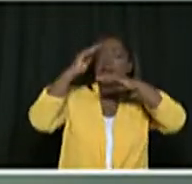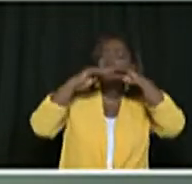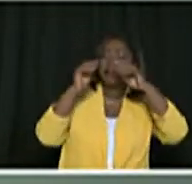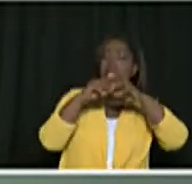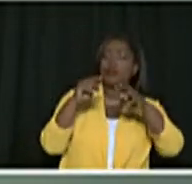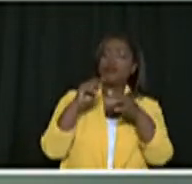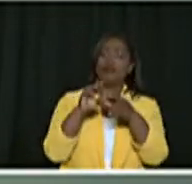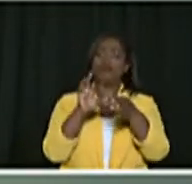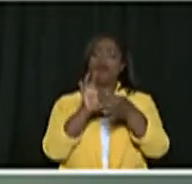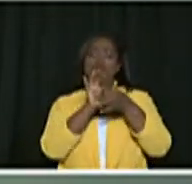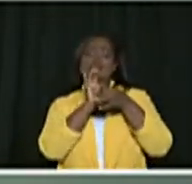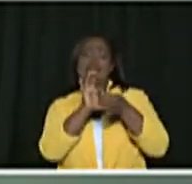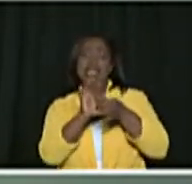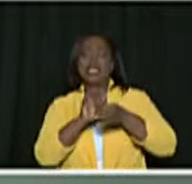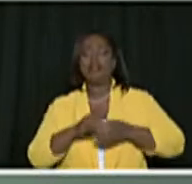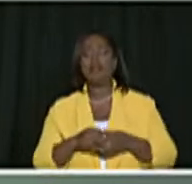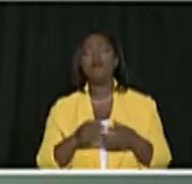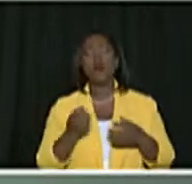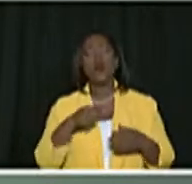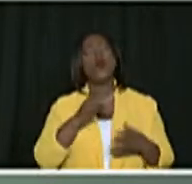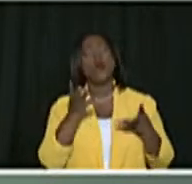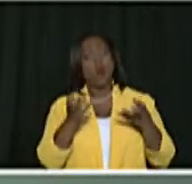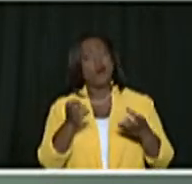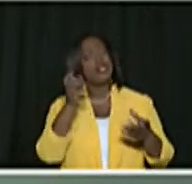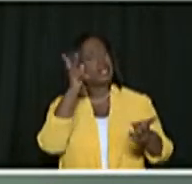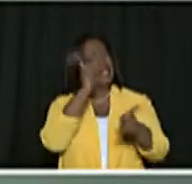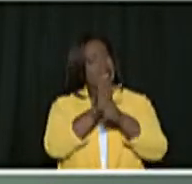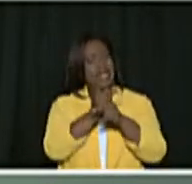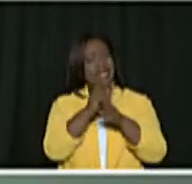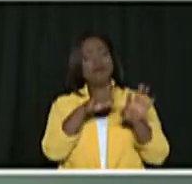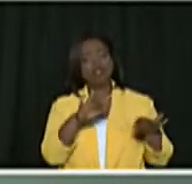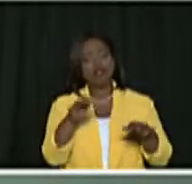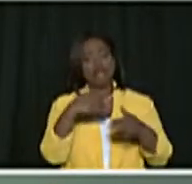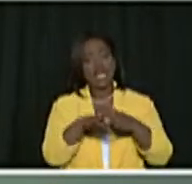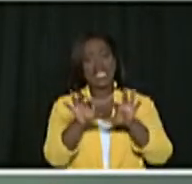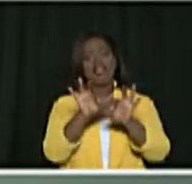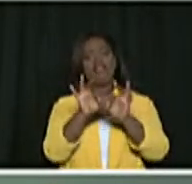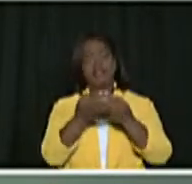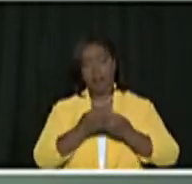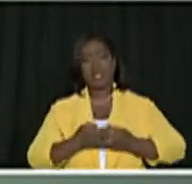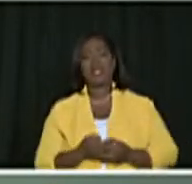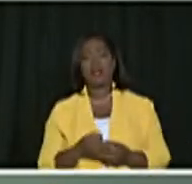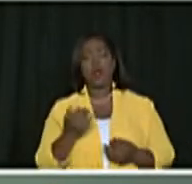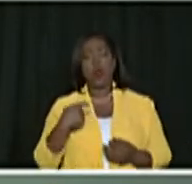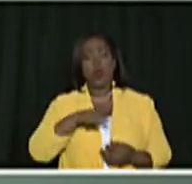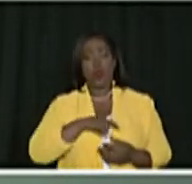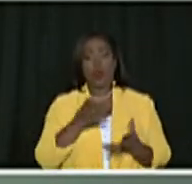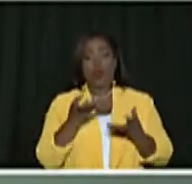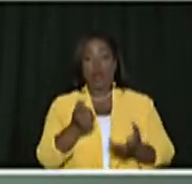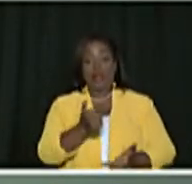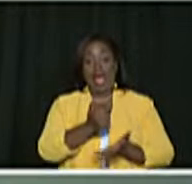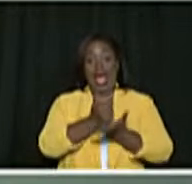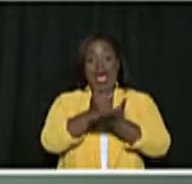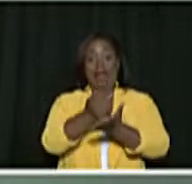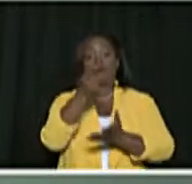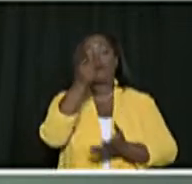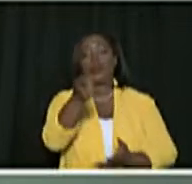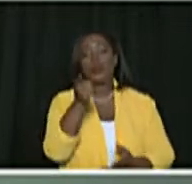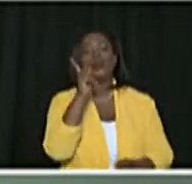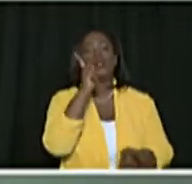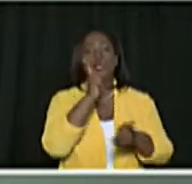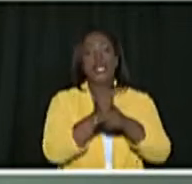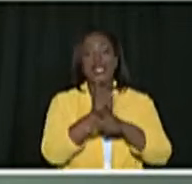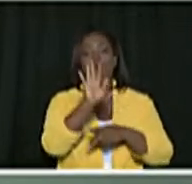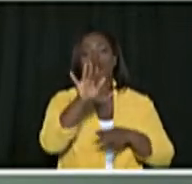keep children in families. We want to keep them with you. That's the best place for them, and we want to help you to keep children and to